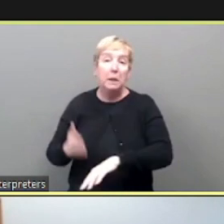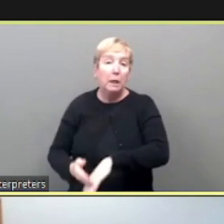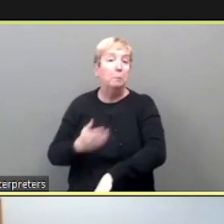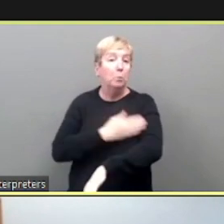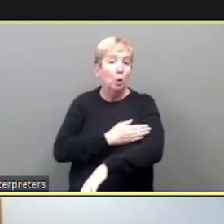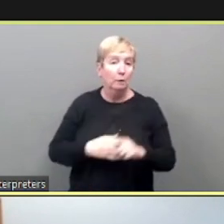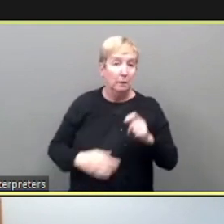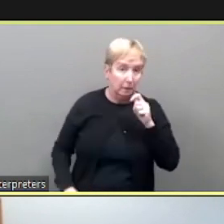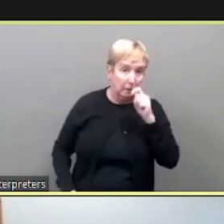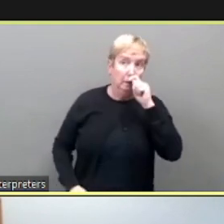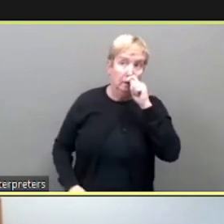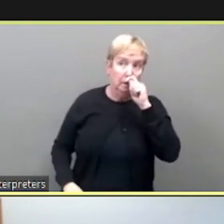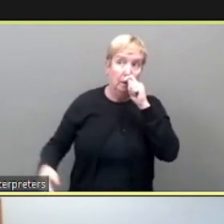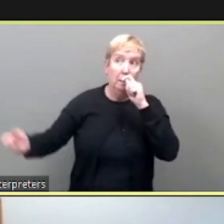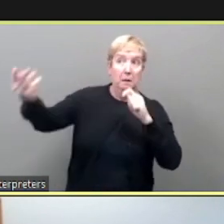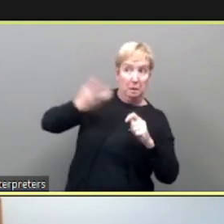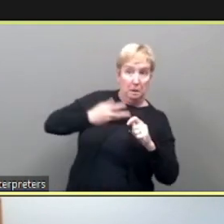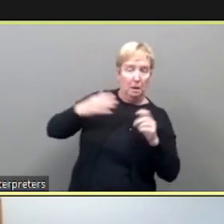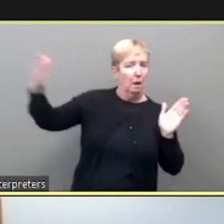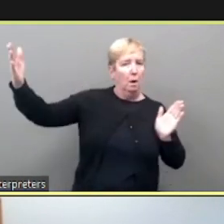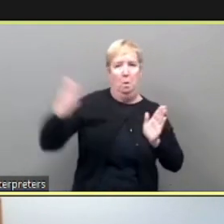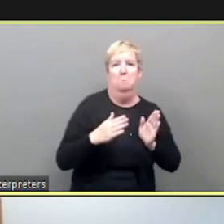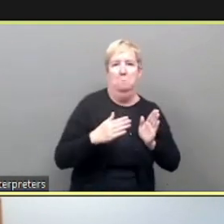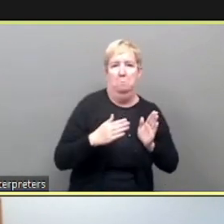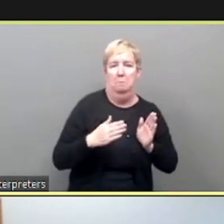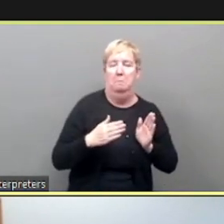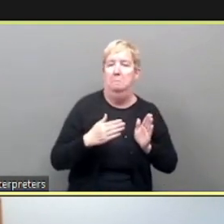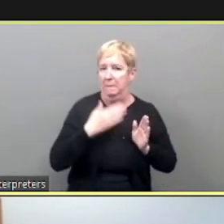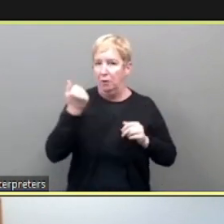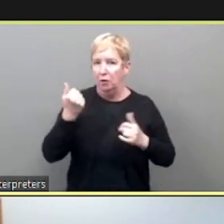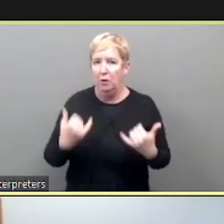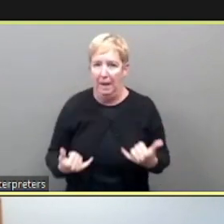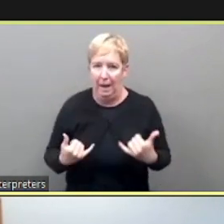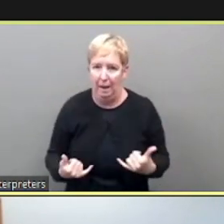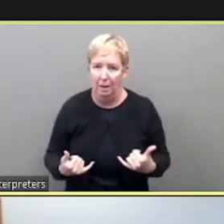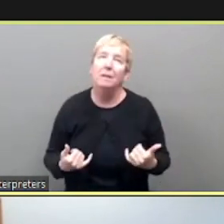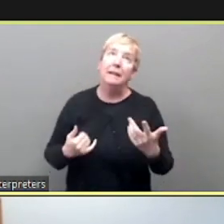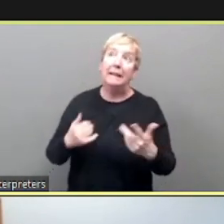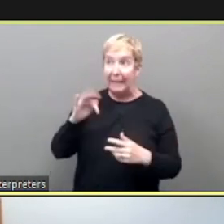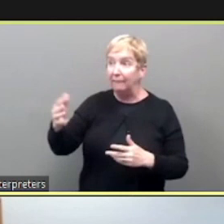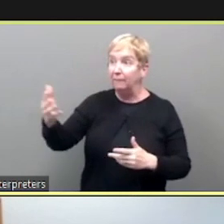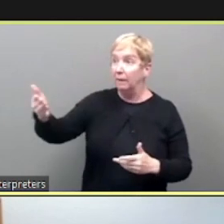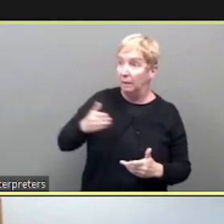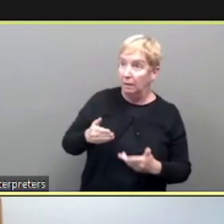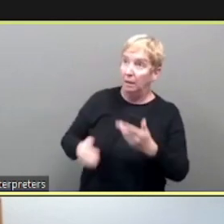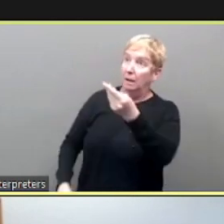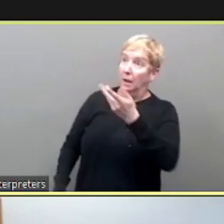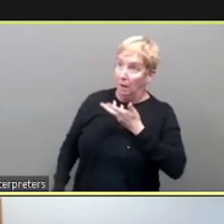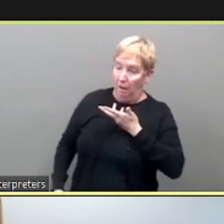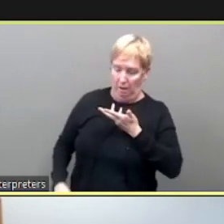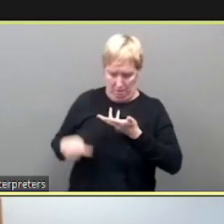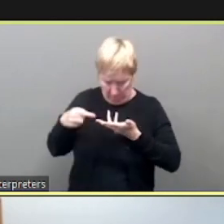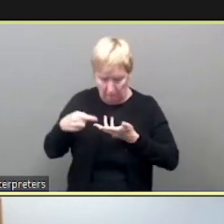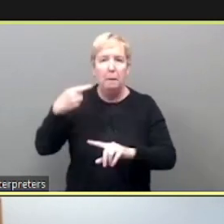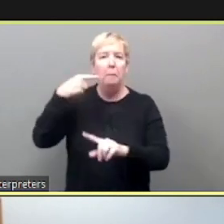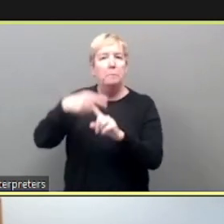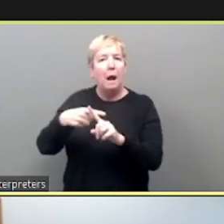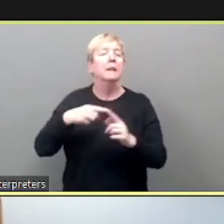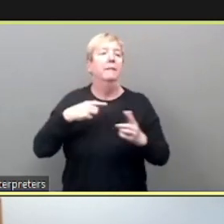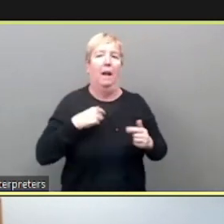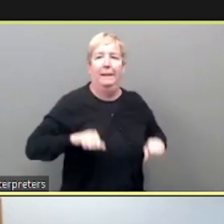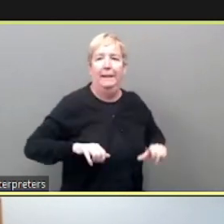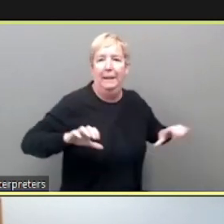back to an individual rapidly so that they can act upon the result. I do want to quickly